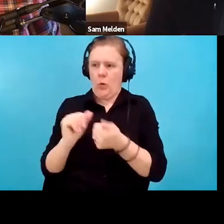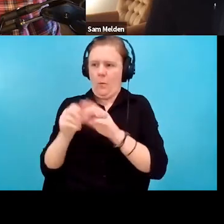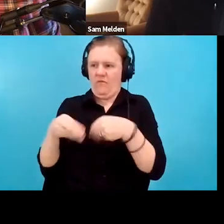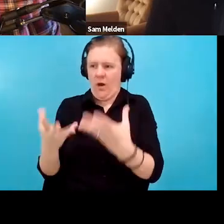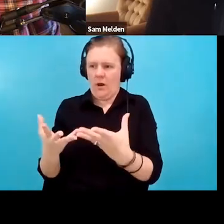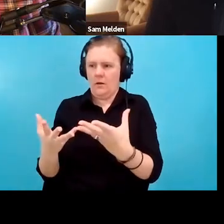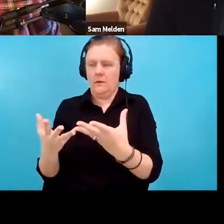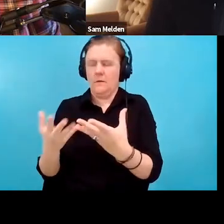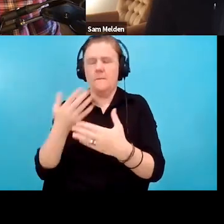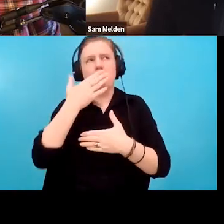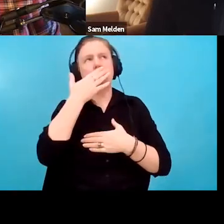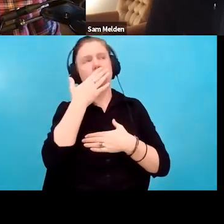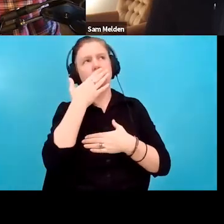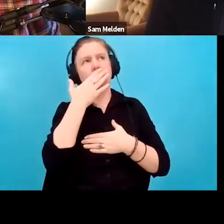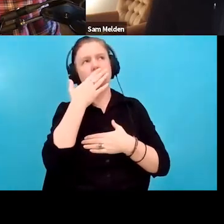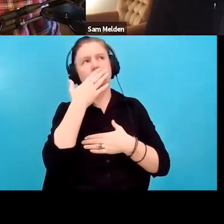think, what is it that